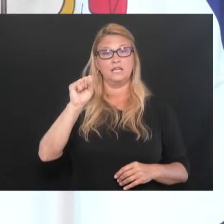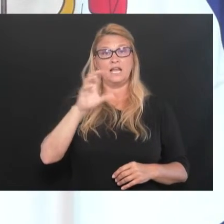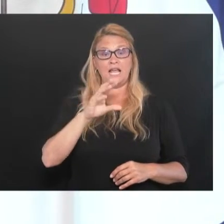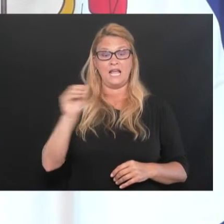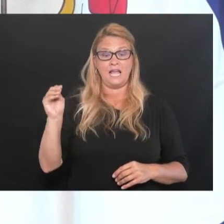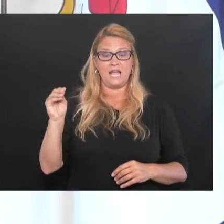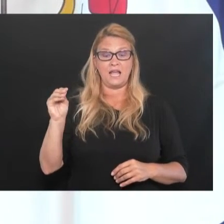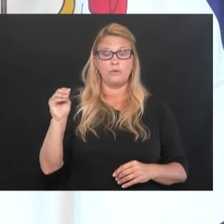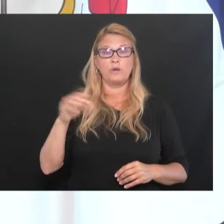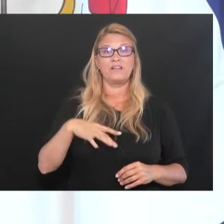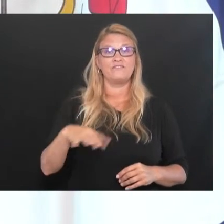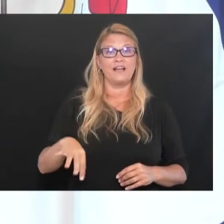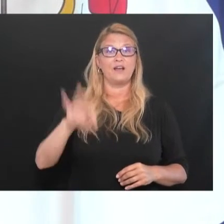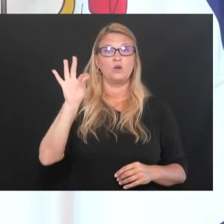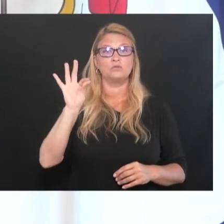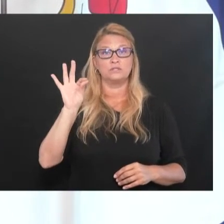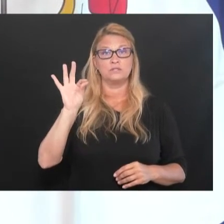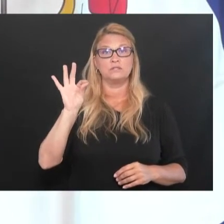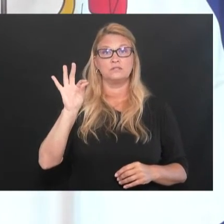and we found her,